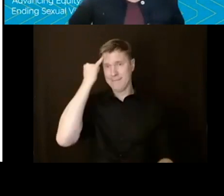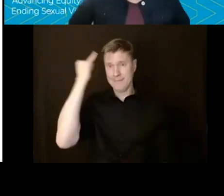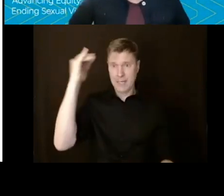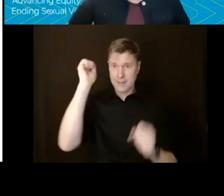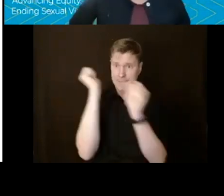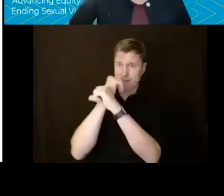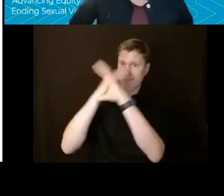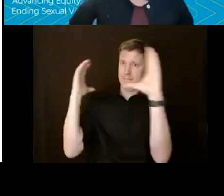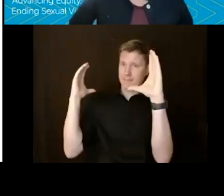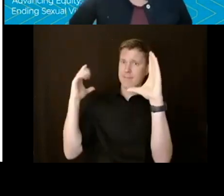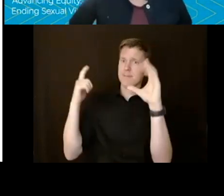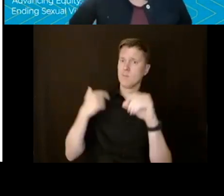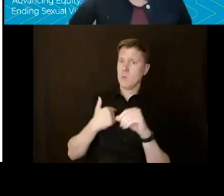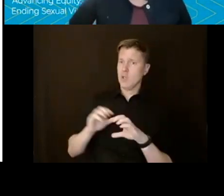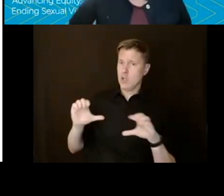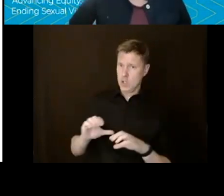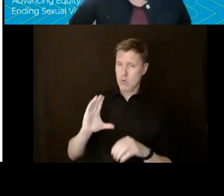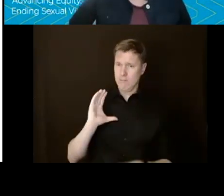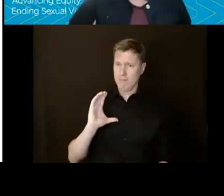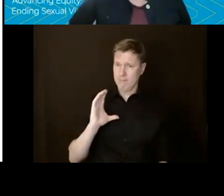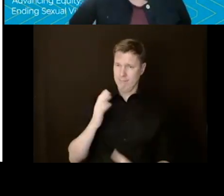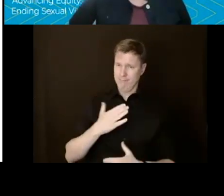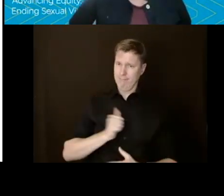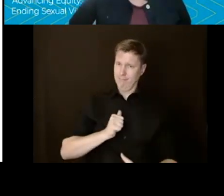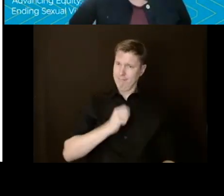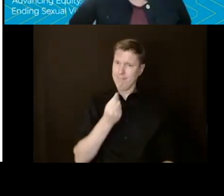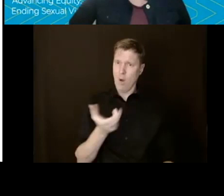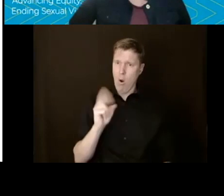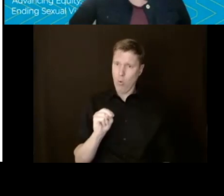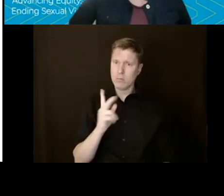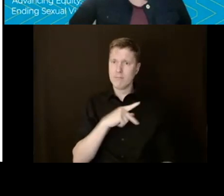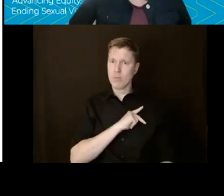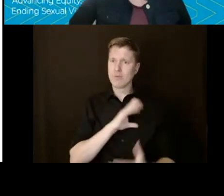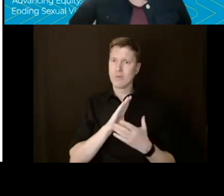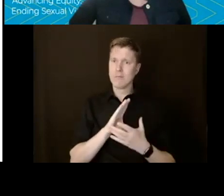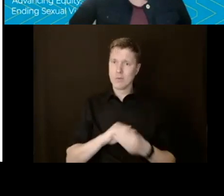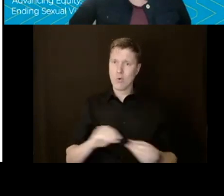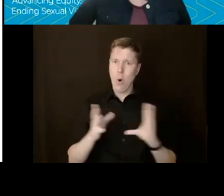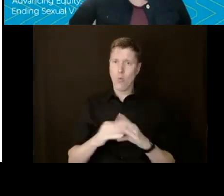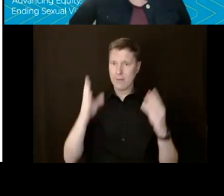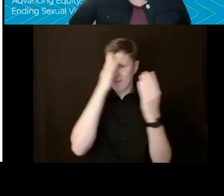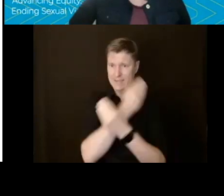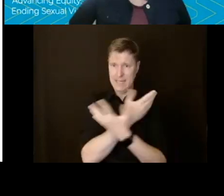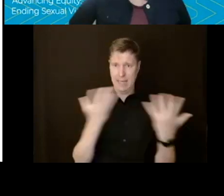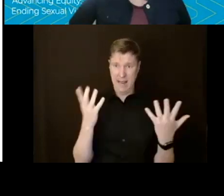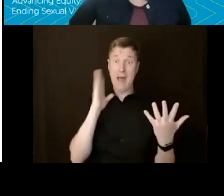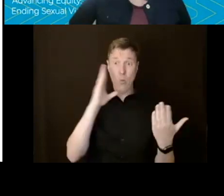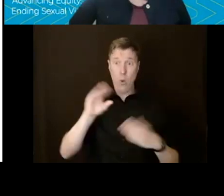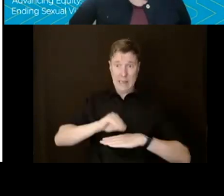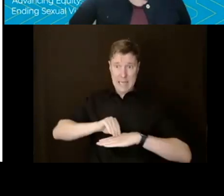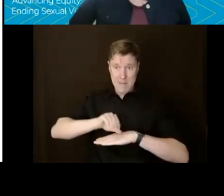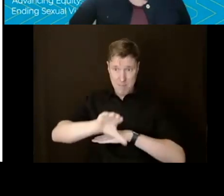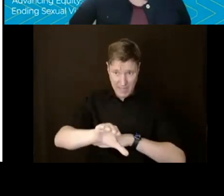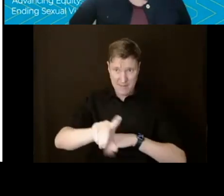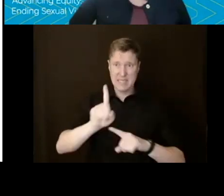our own personal storytelling in a way that will impact the many concentric circles that